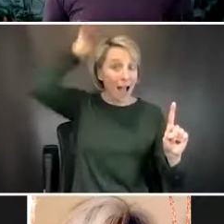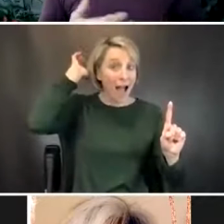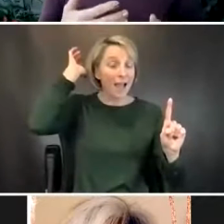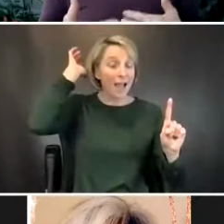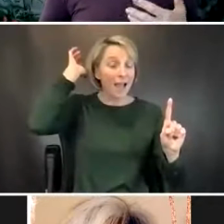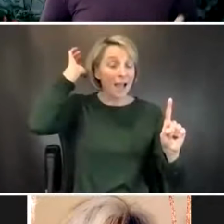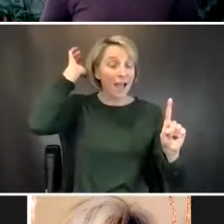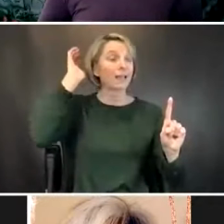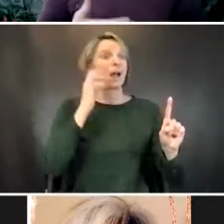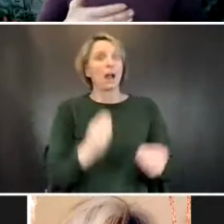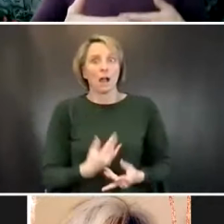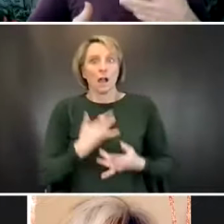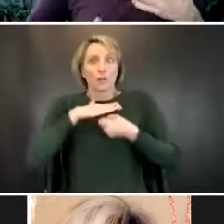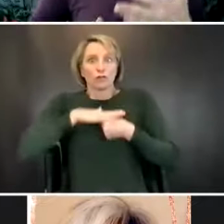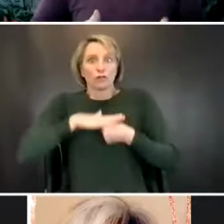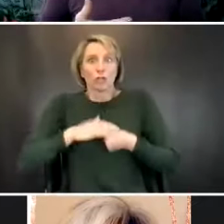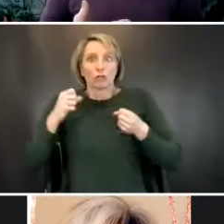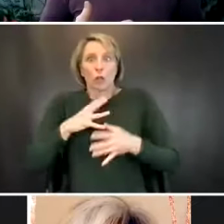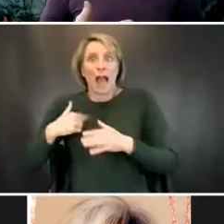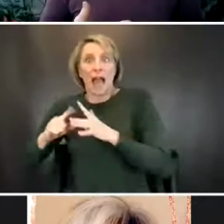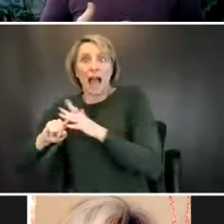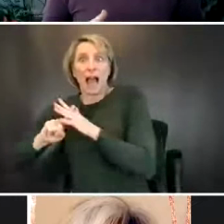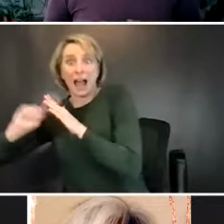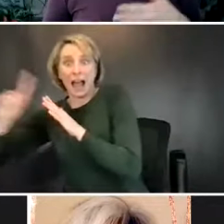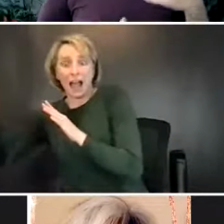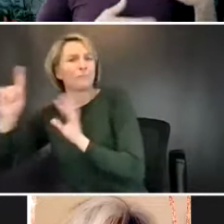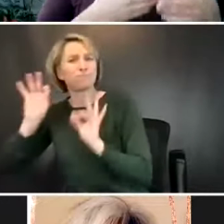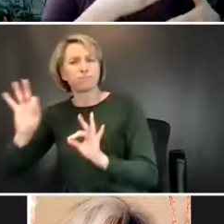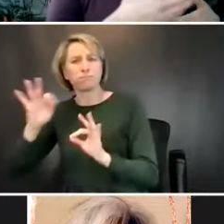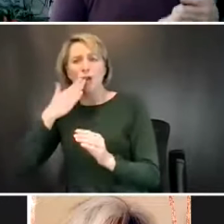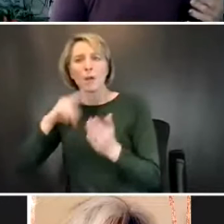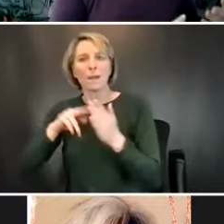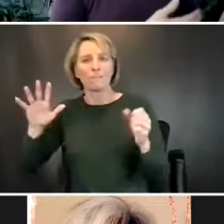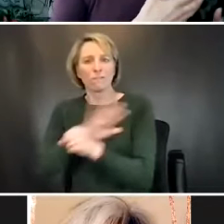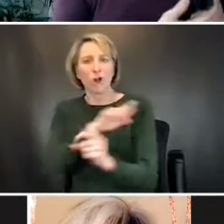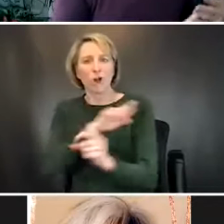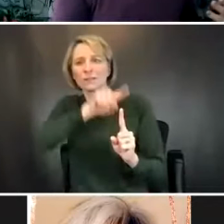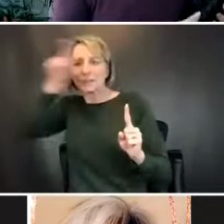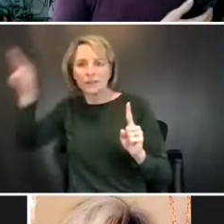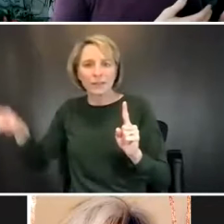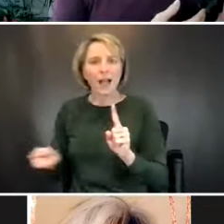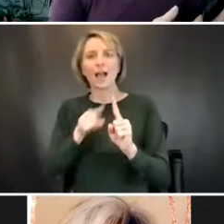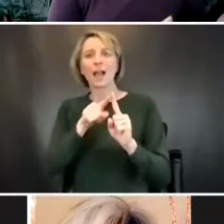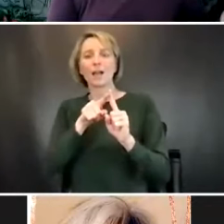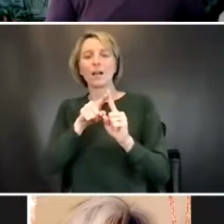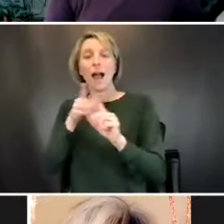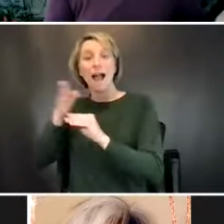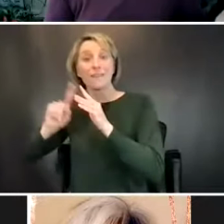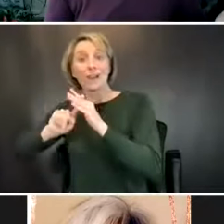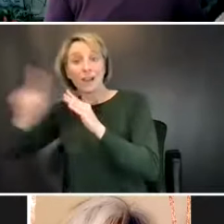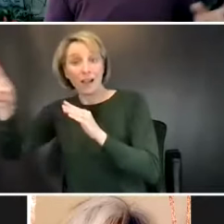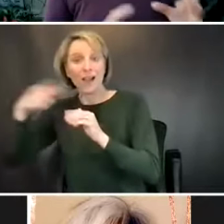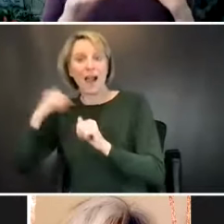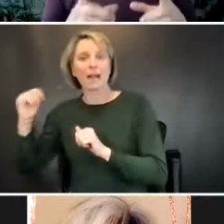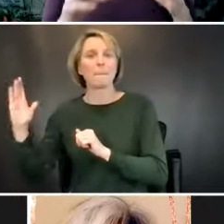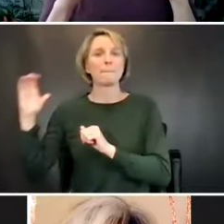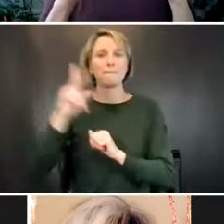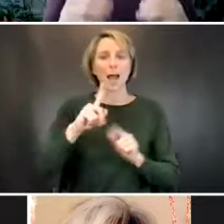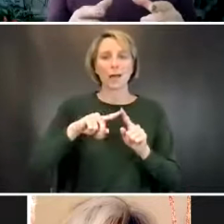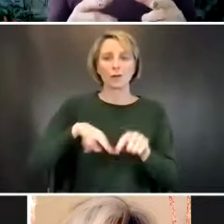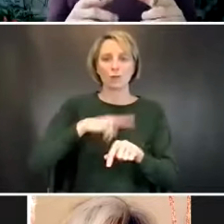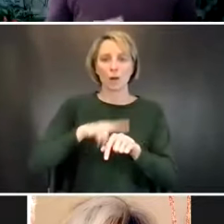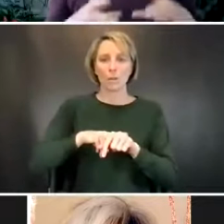we're not recognizing the stress response and we're not completing the cycle with ourselves through self-care,